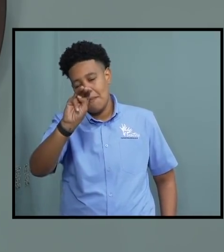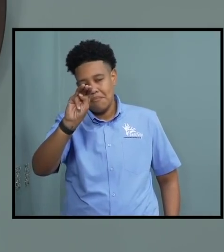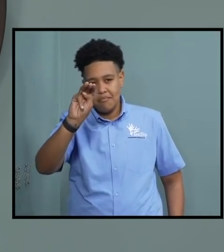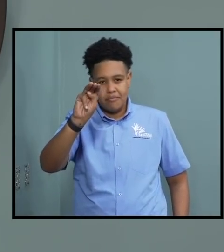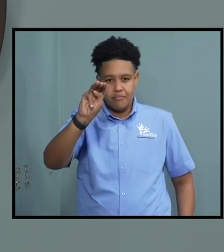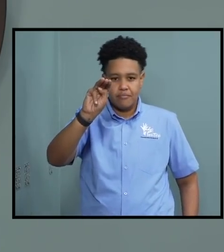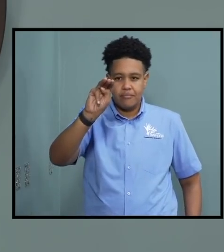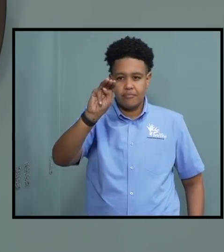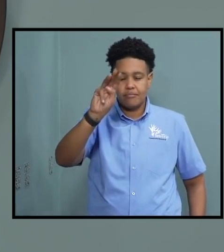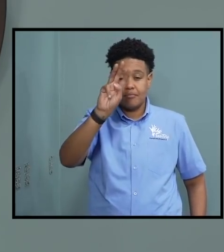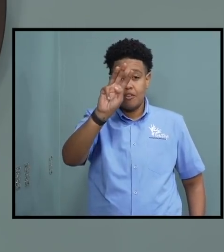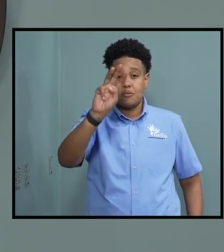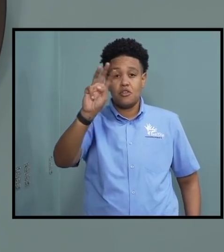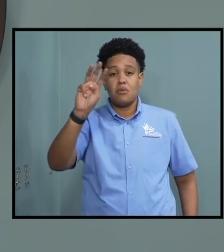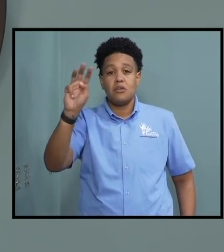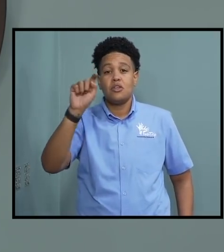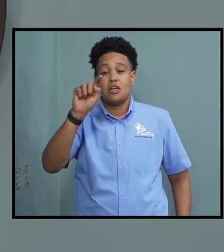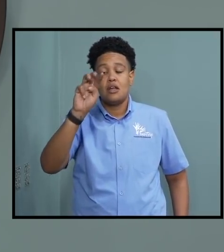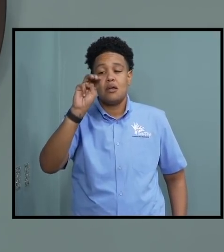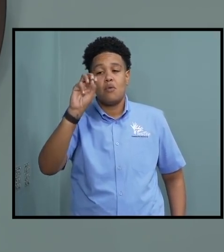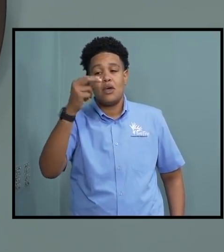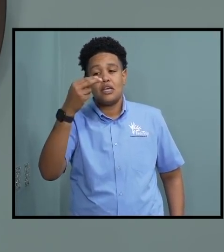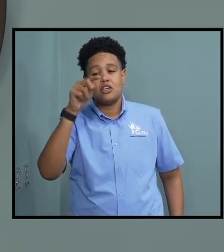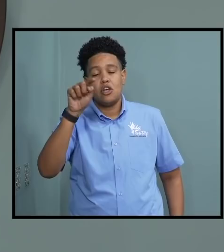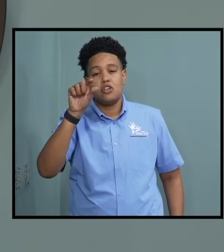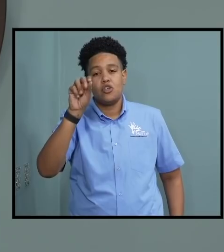www.moh.gov.jm. That's